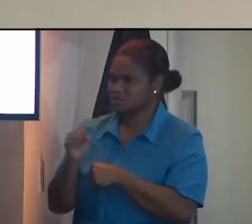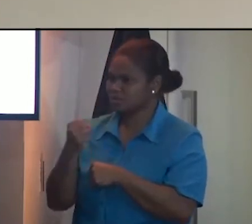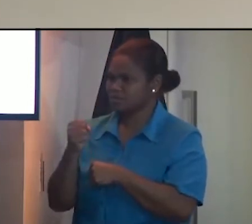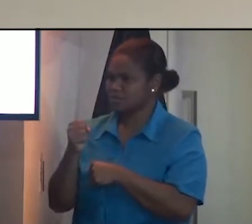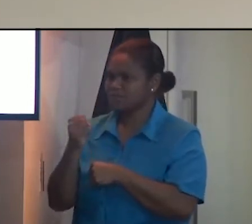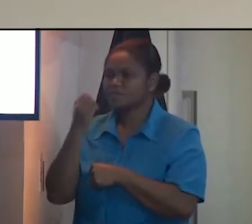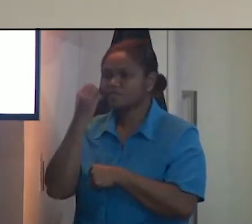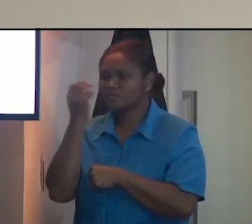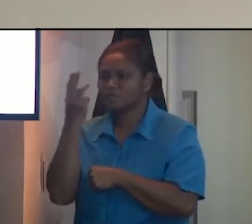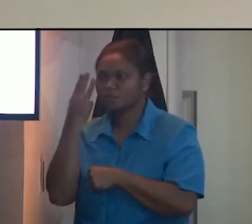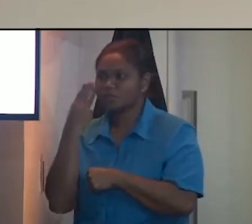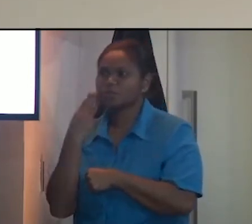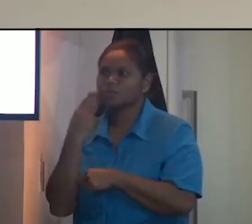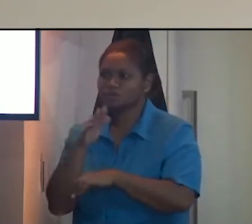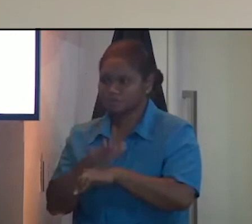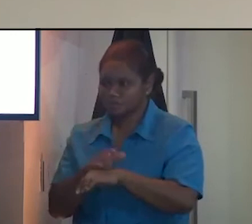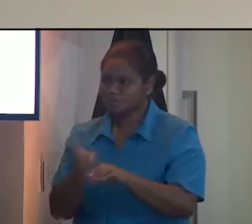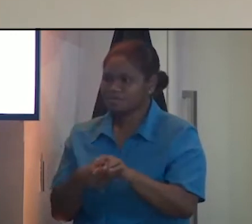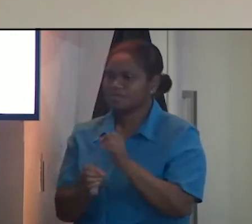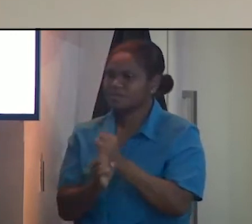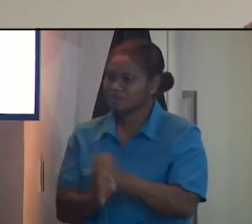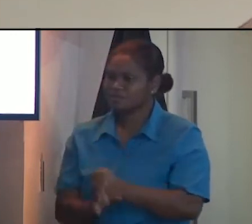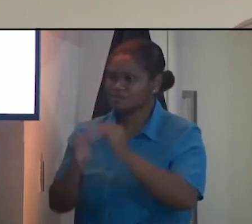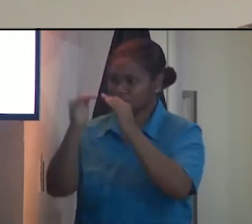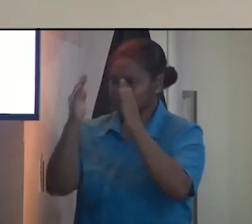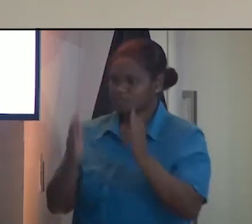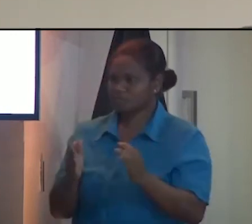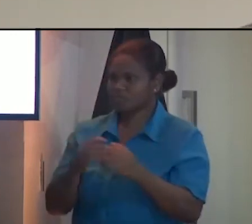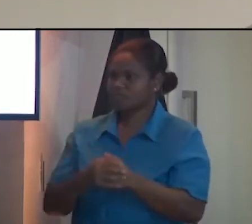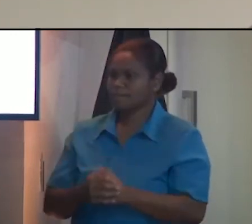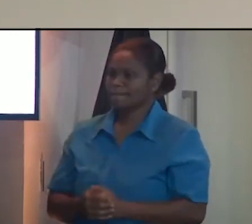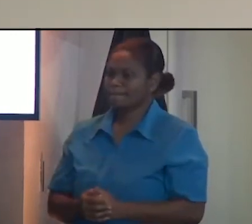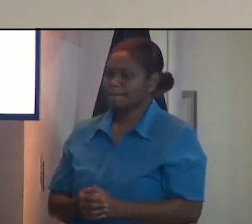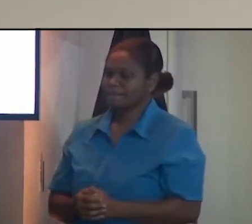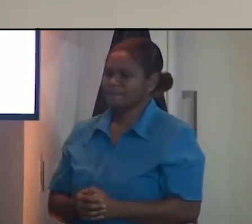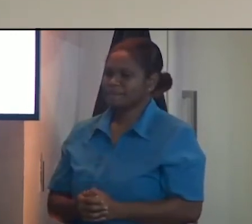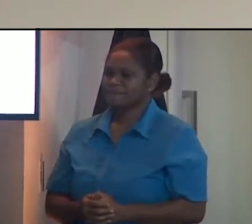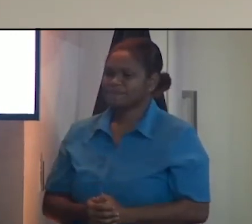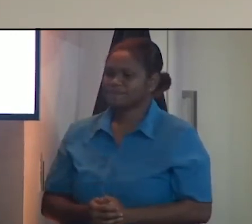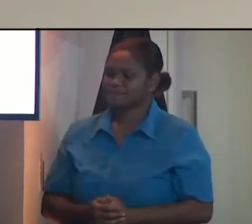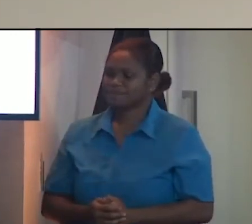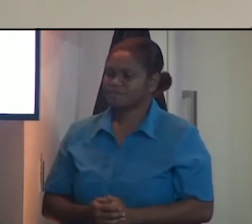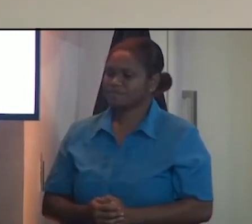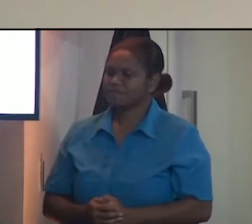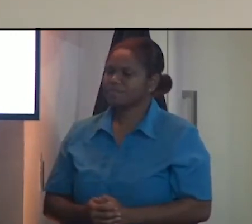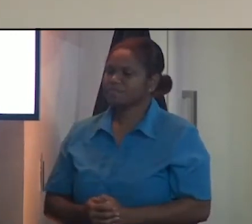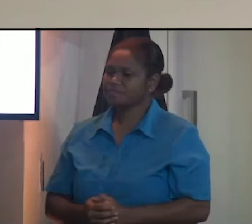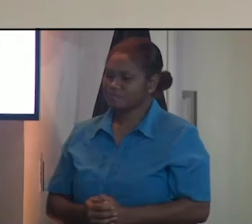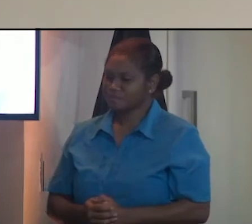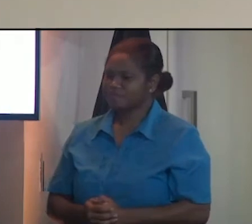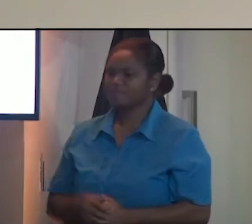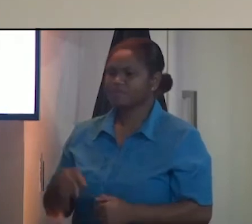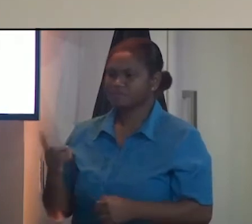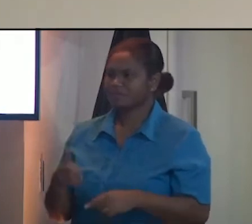it does not promote women in parliament. But also there is loopholes still in the local level government because of the appointment processes. And so it's not